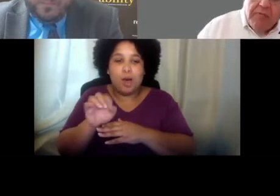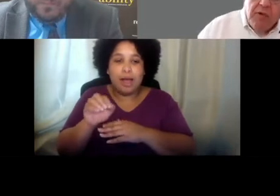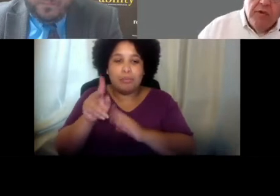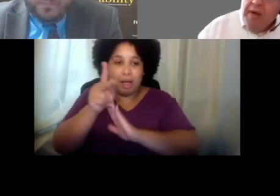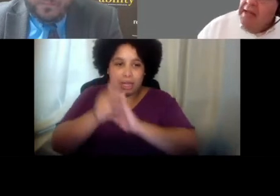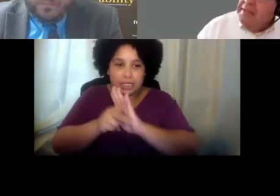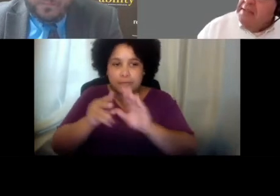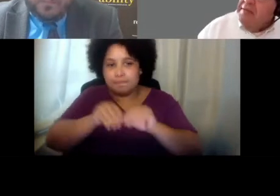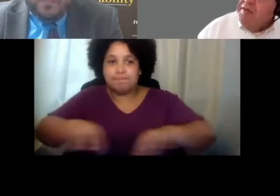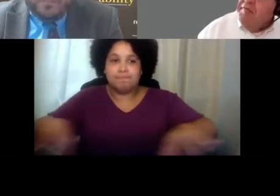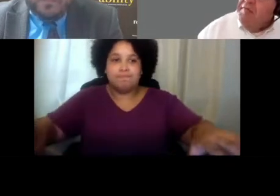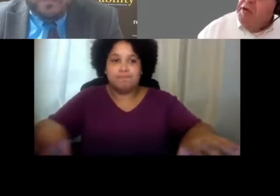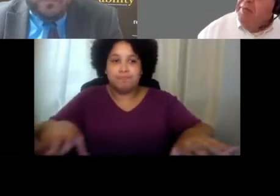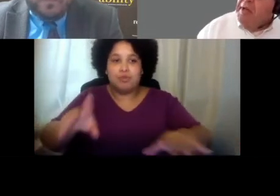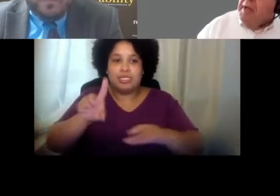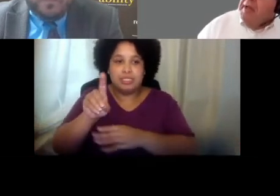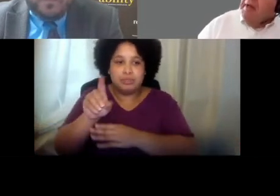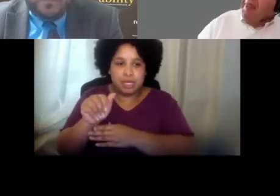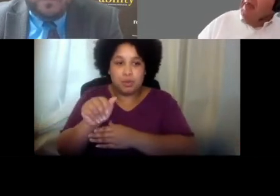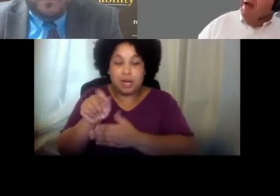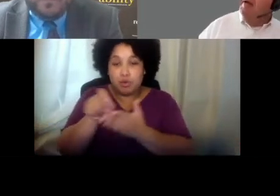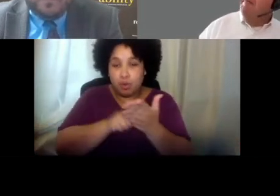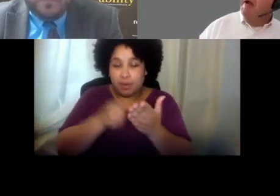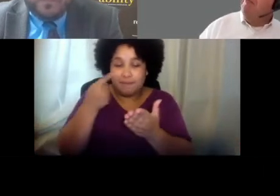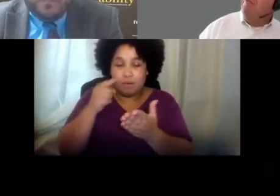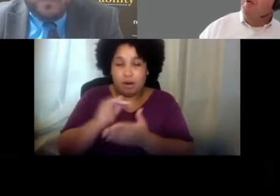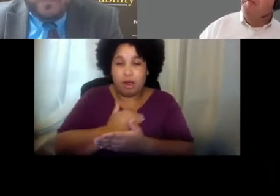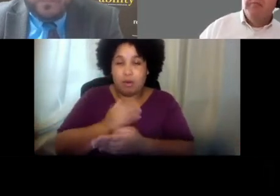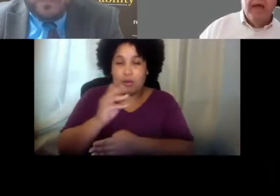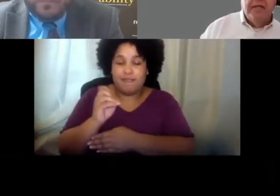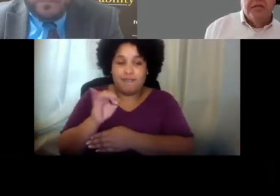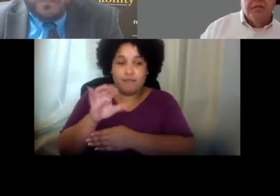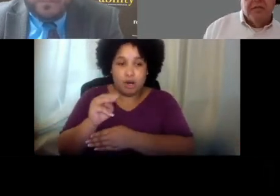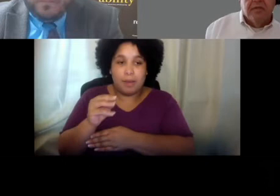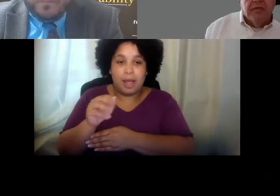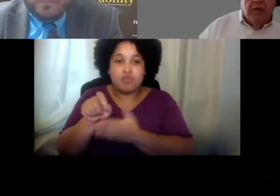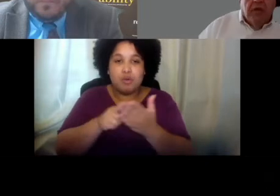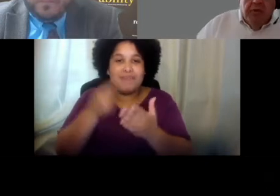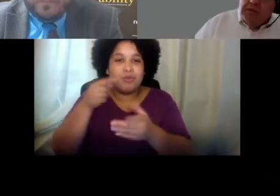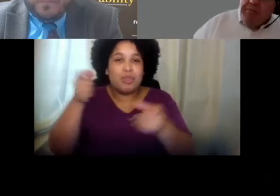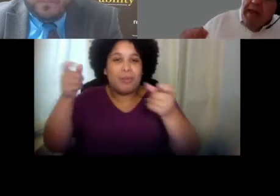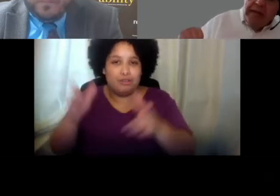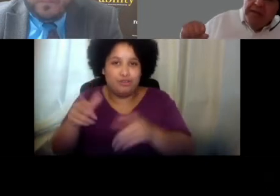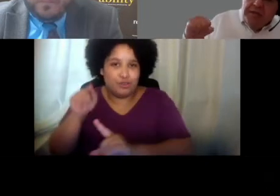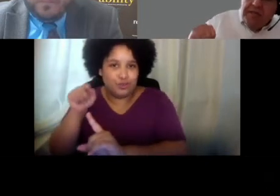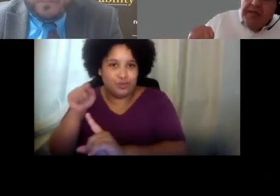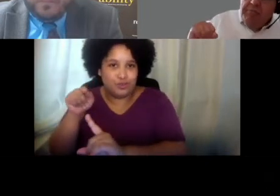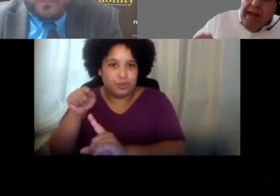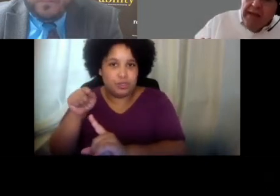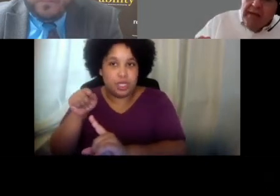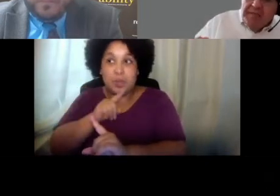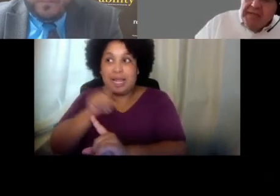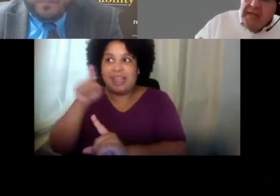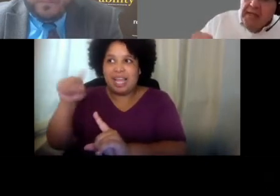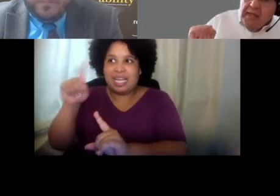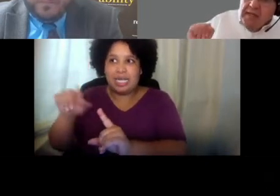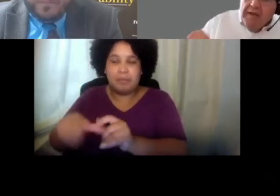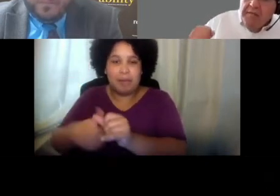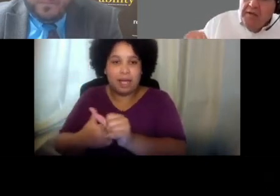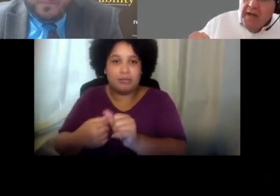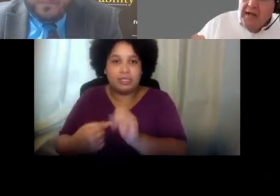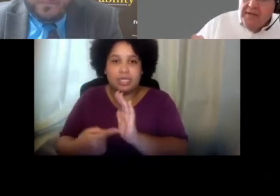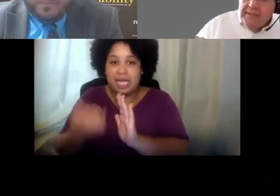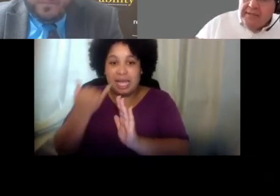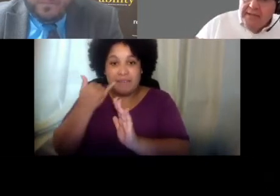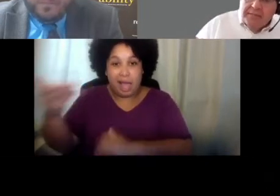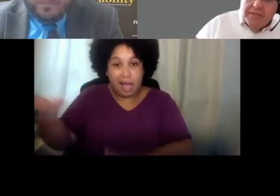And when I wrote the policy for the firm, I wrote it for the managers, because the managers needed backup to say, if I'm